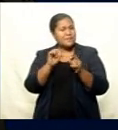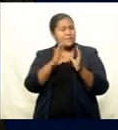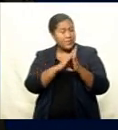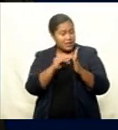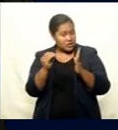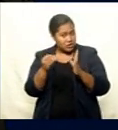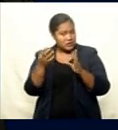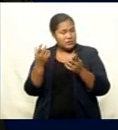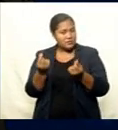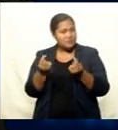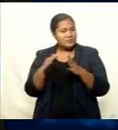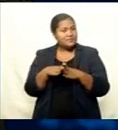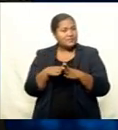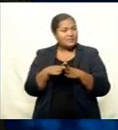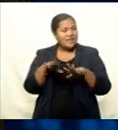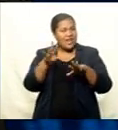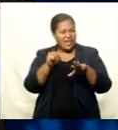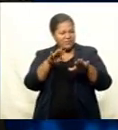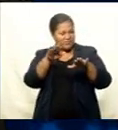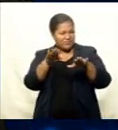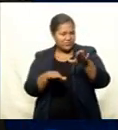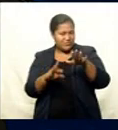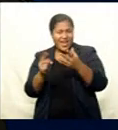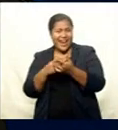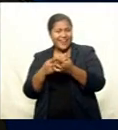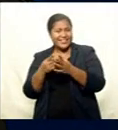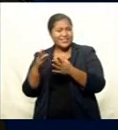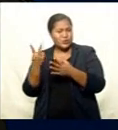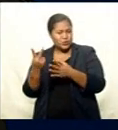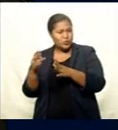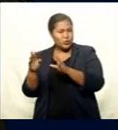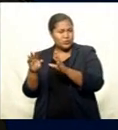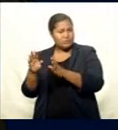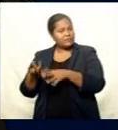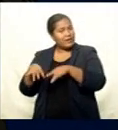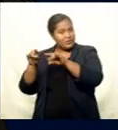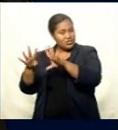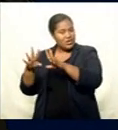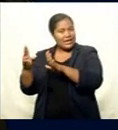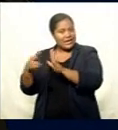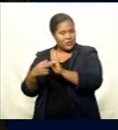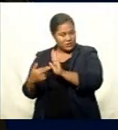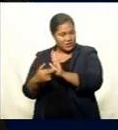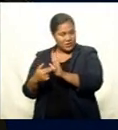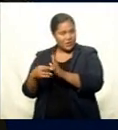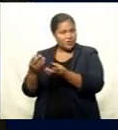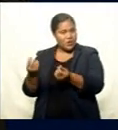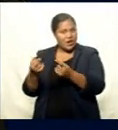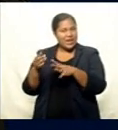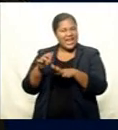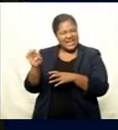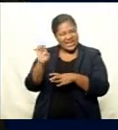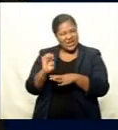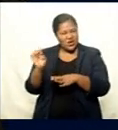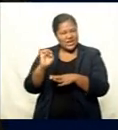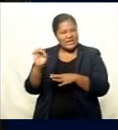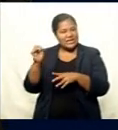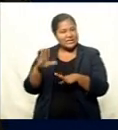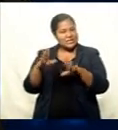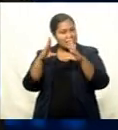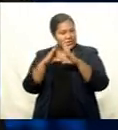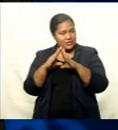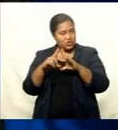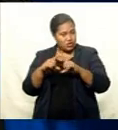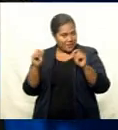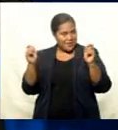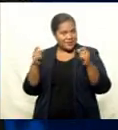lost ground against our two major trading partners, the Aussie and Kiwi dollars, as well as the euro and the Japanese yen.